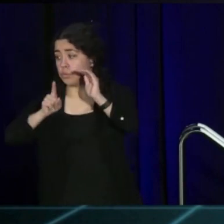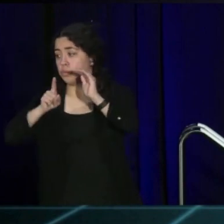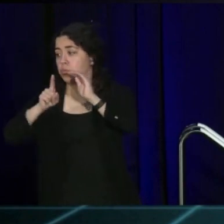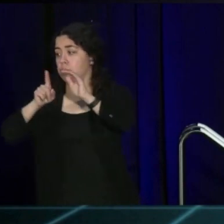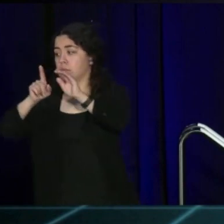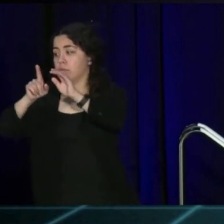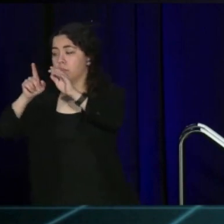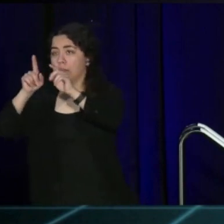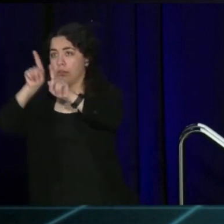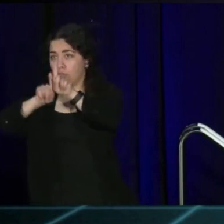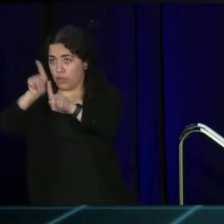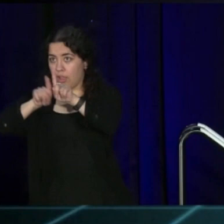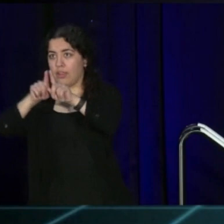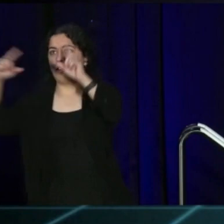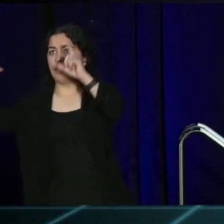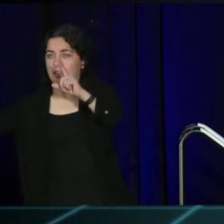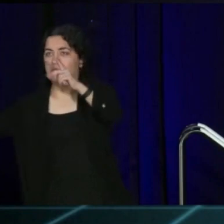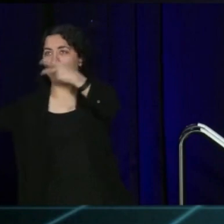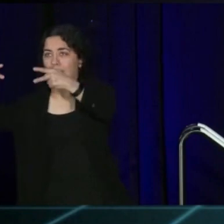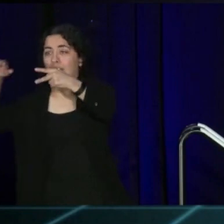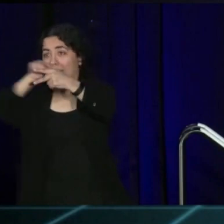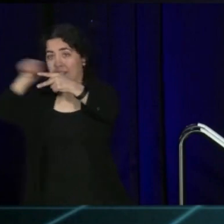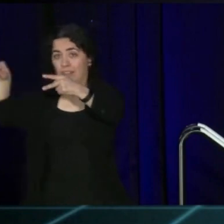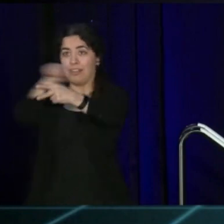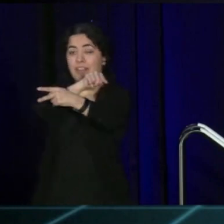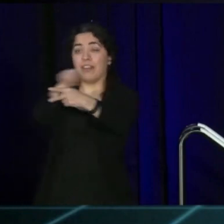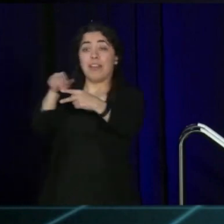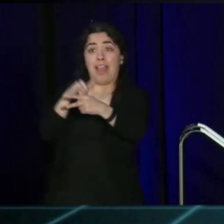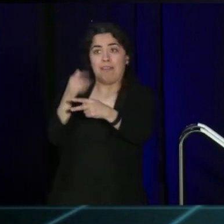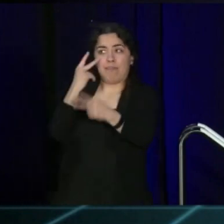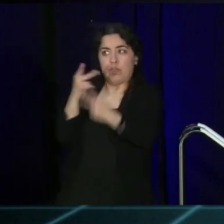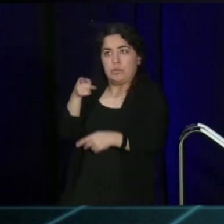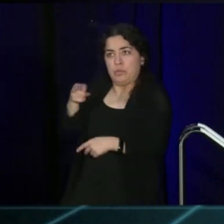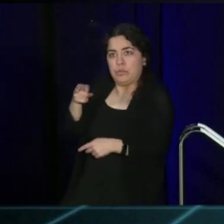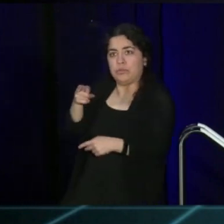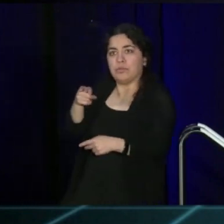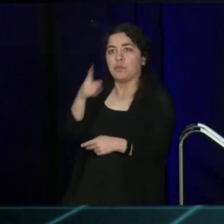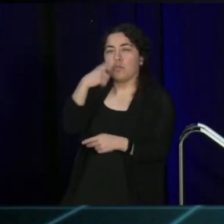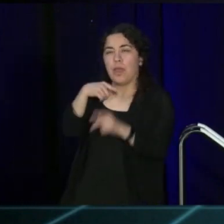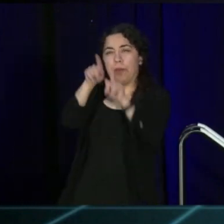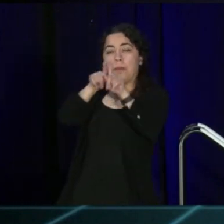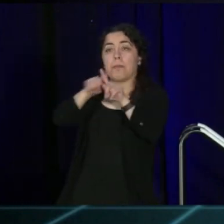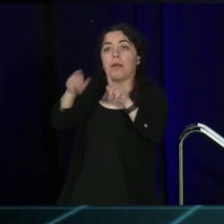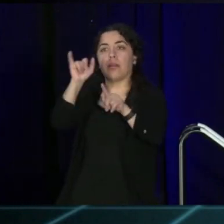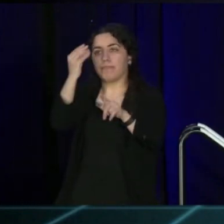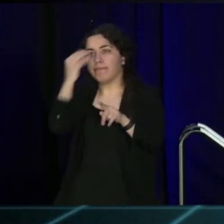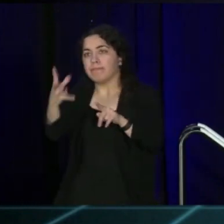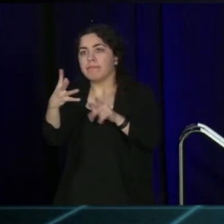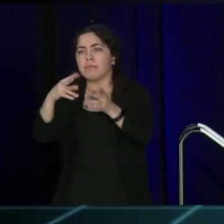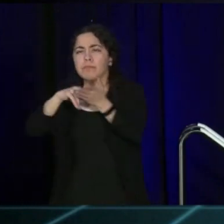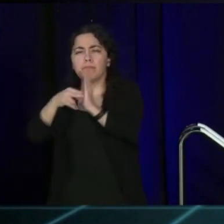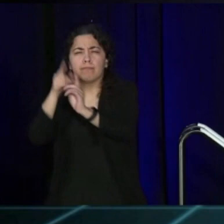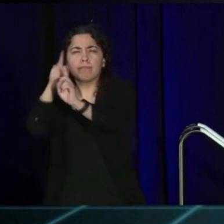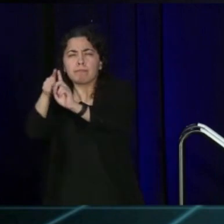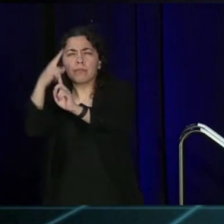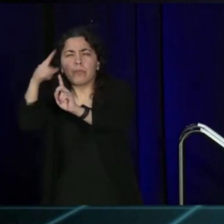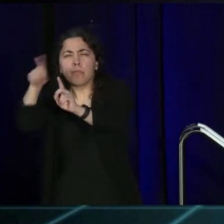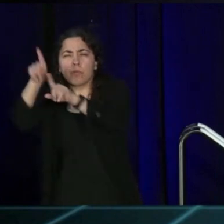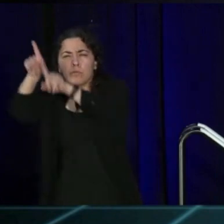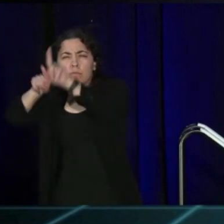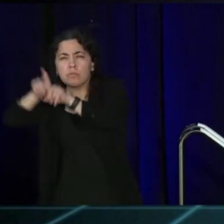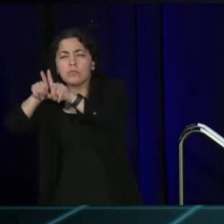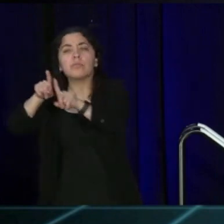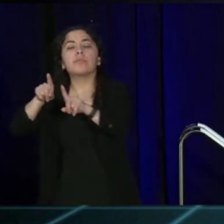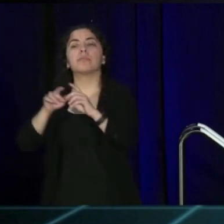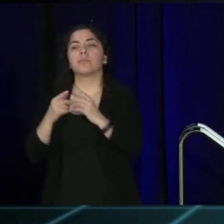now we have the visual cue, the red asterisk. We also need a way to provide semantic cue as well. We can do that, for example, by